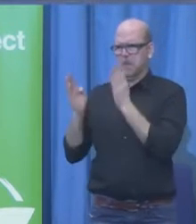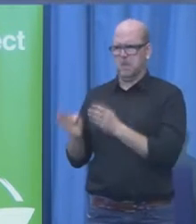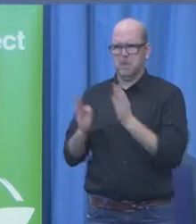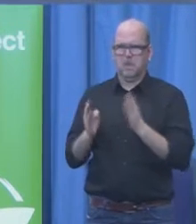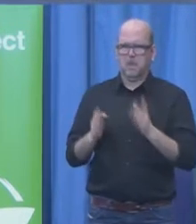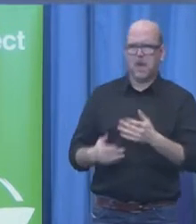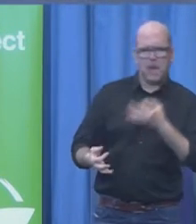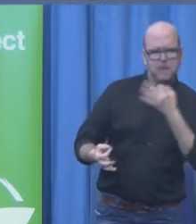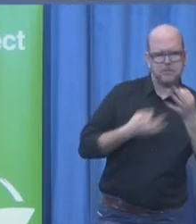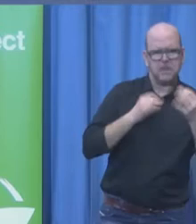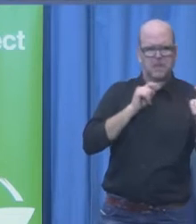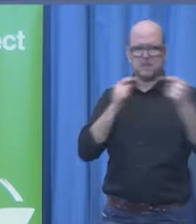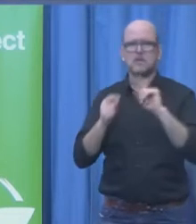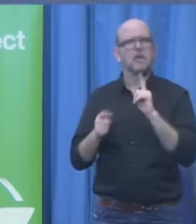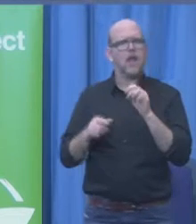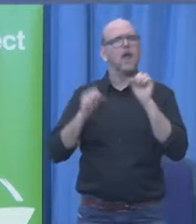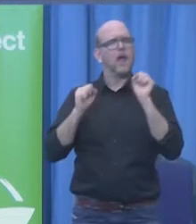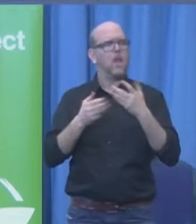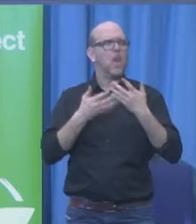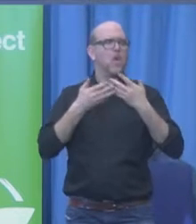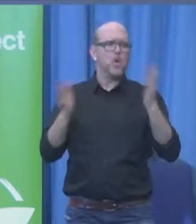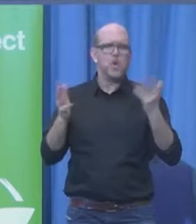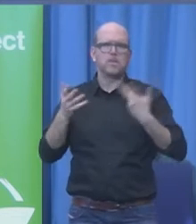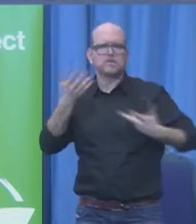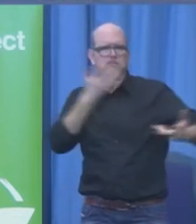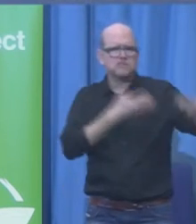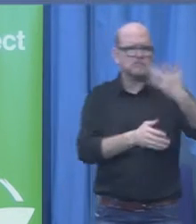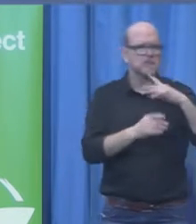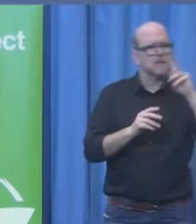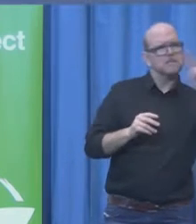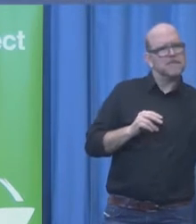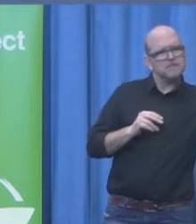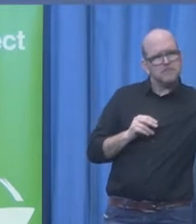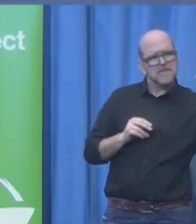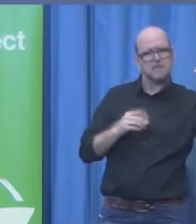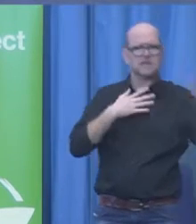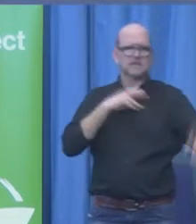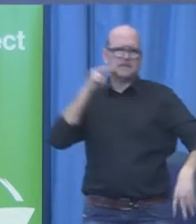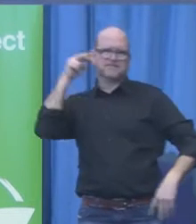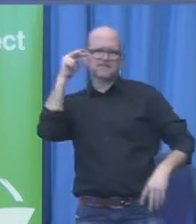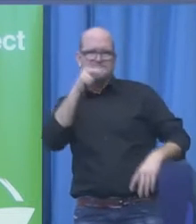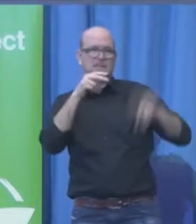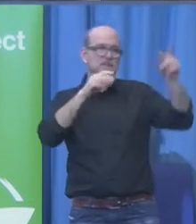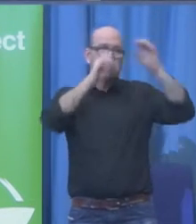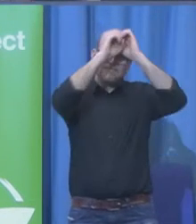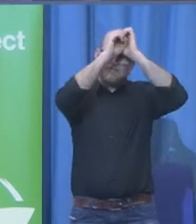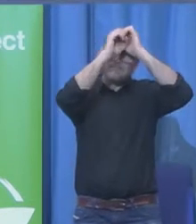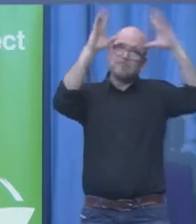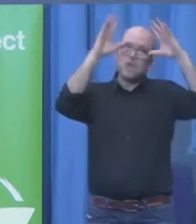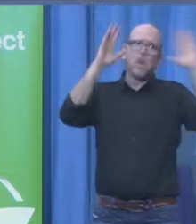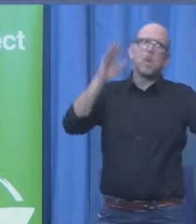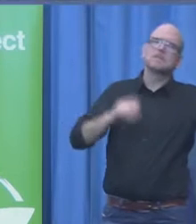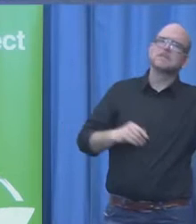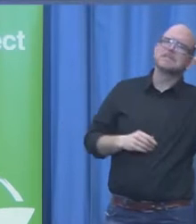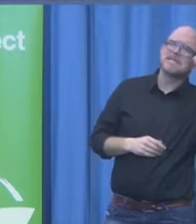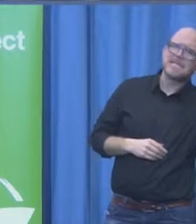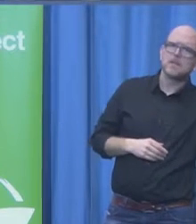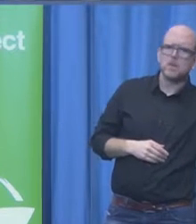council members from representing their own countries bring their own positions, and we try to achieve at the